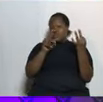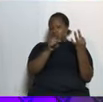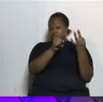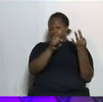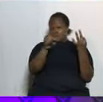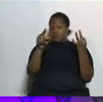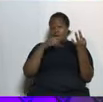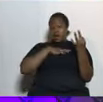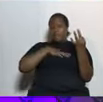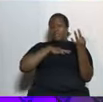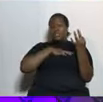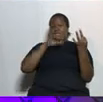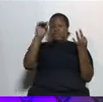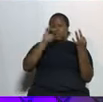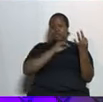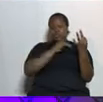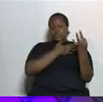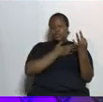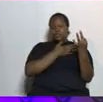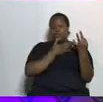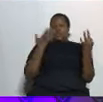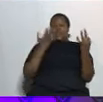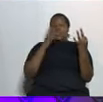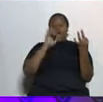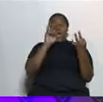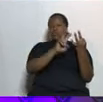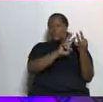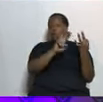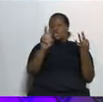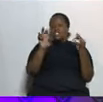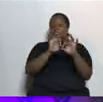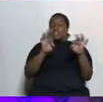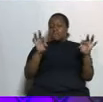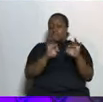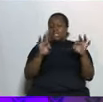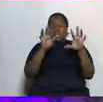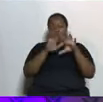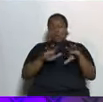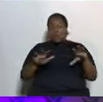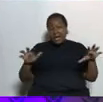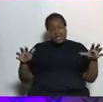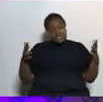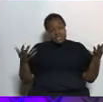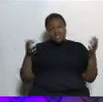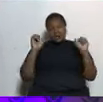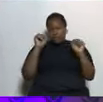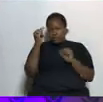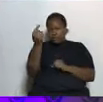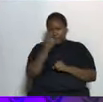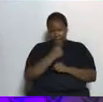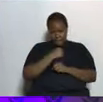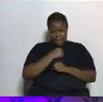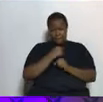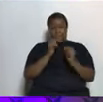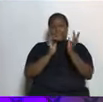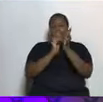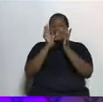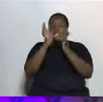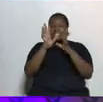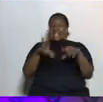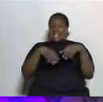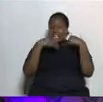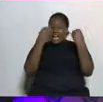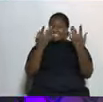come. Wherever you are watching in a field, in a marketplace, you come. Jesus has given to